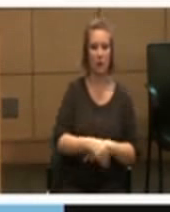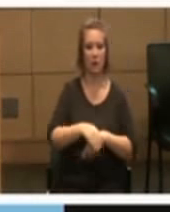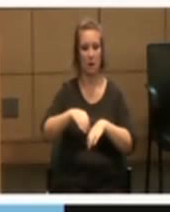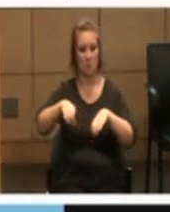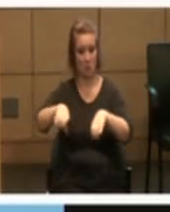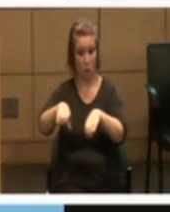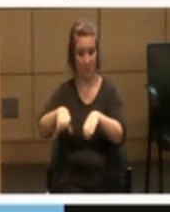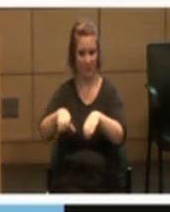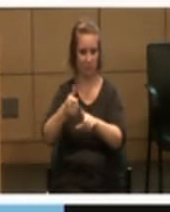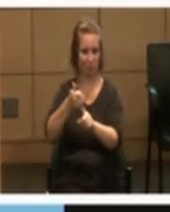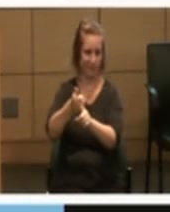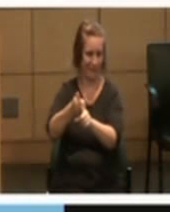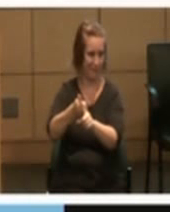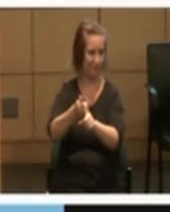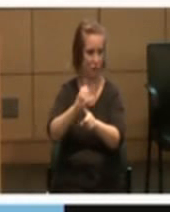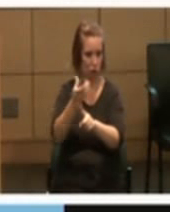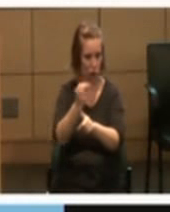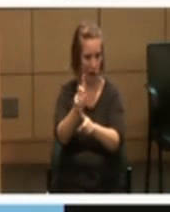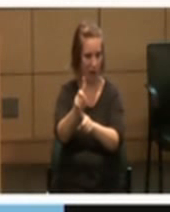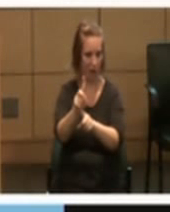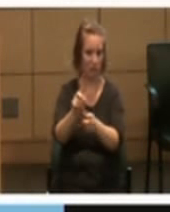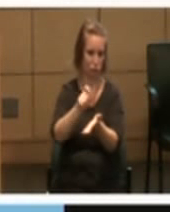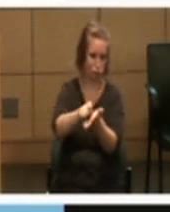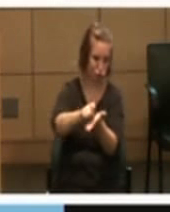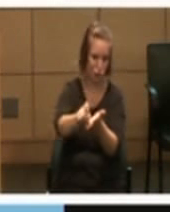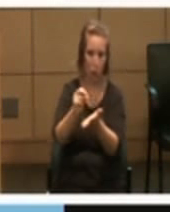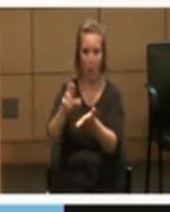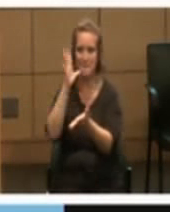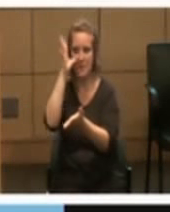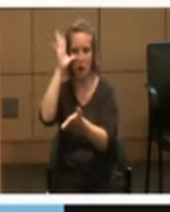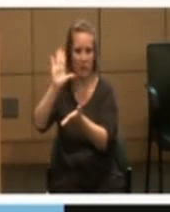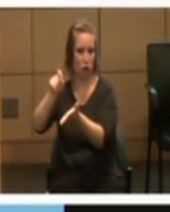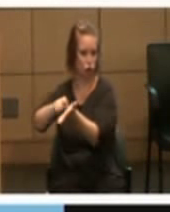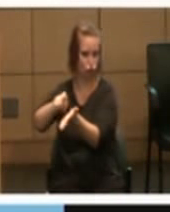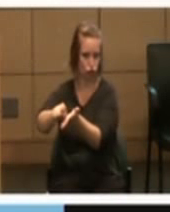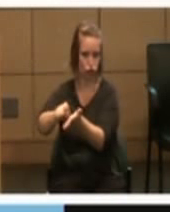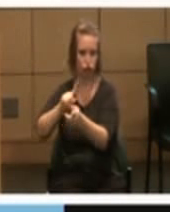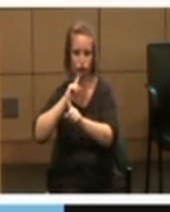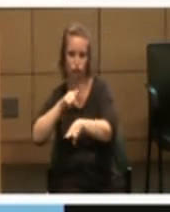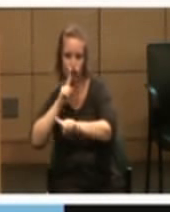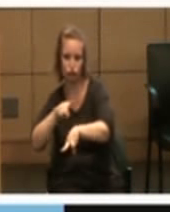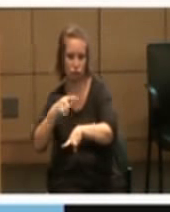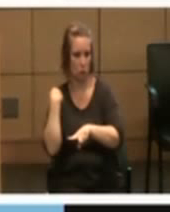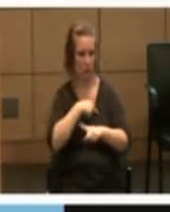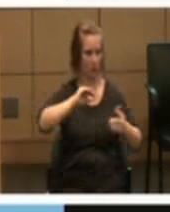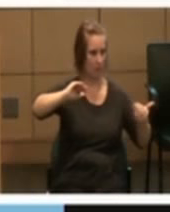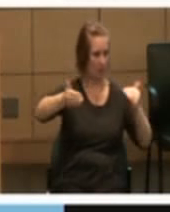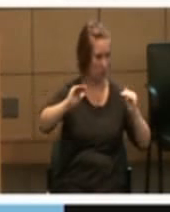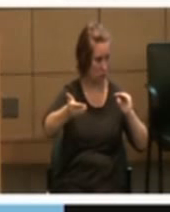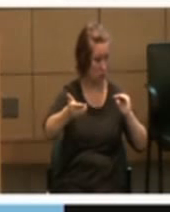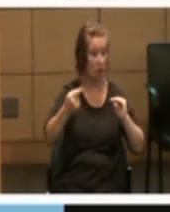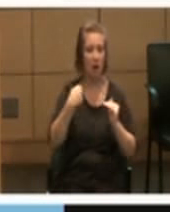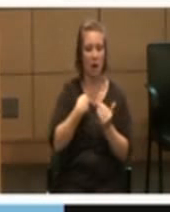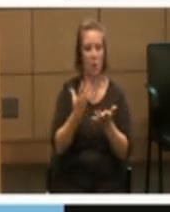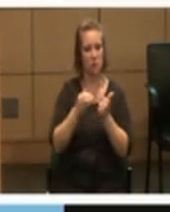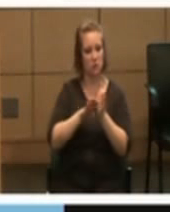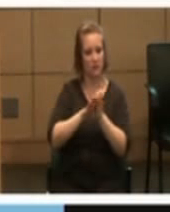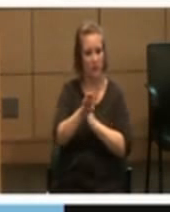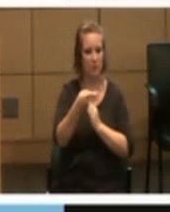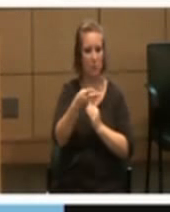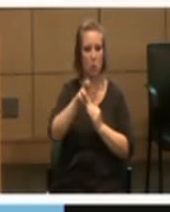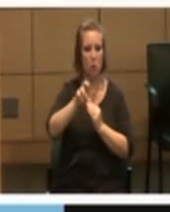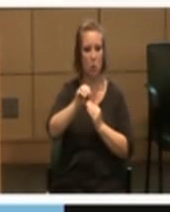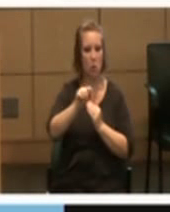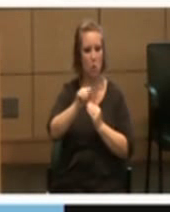the child or the parent. We would like to eventually, one of my goals is to develop a protocol that will